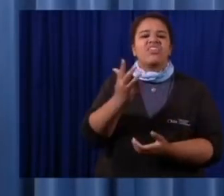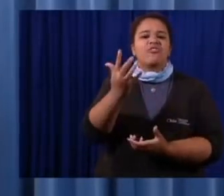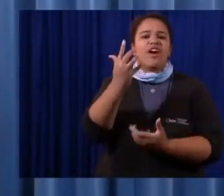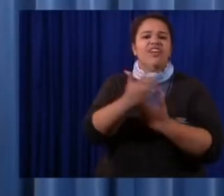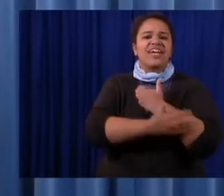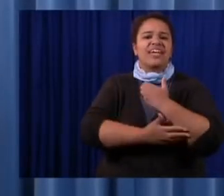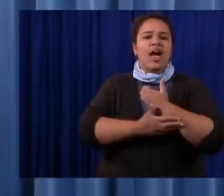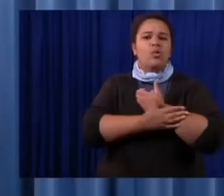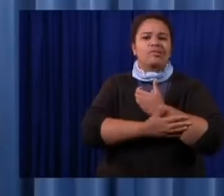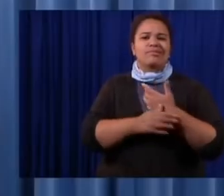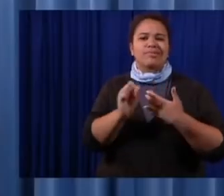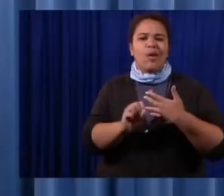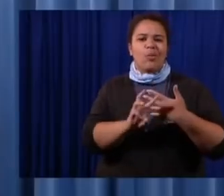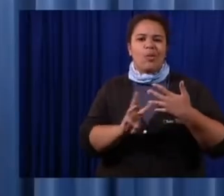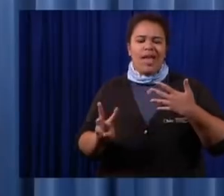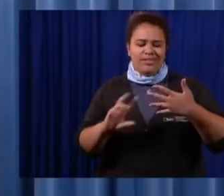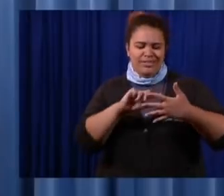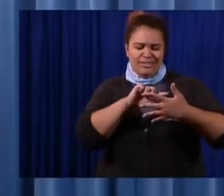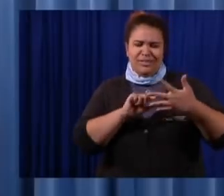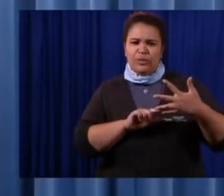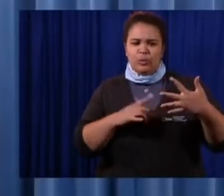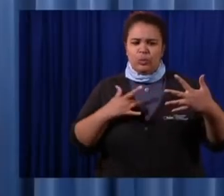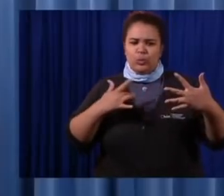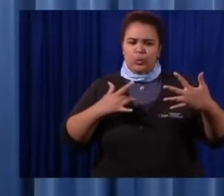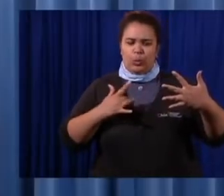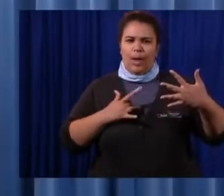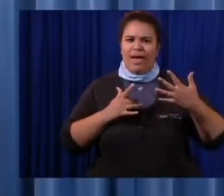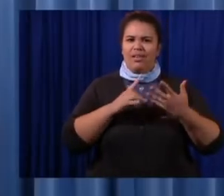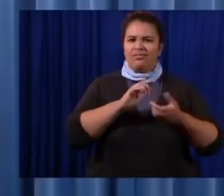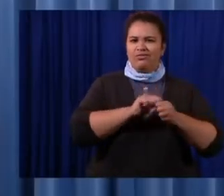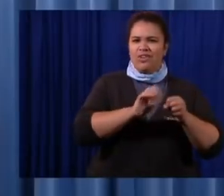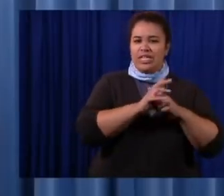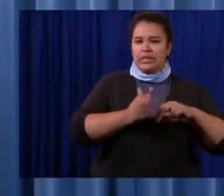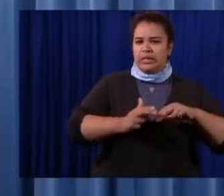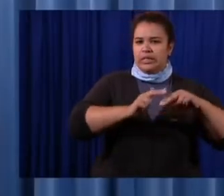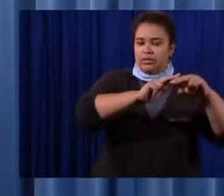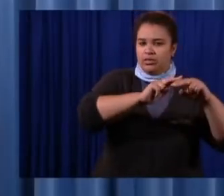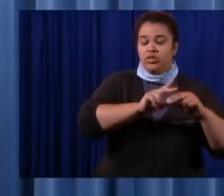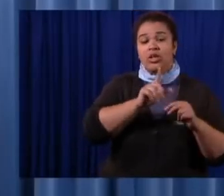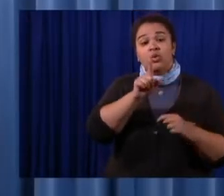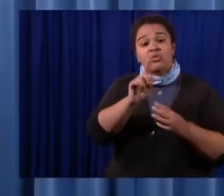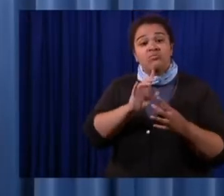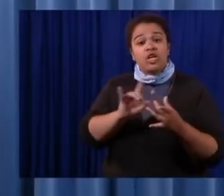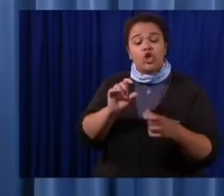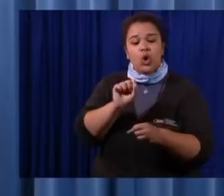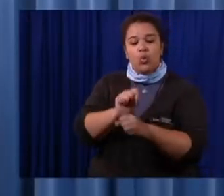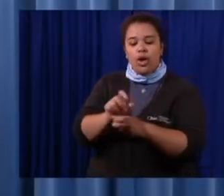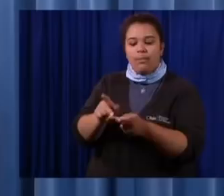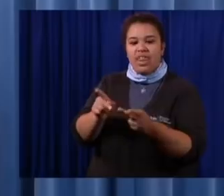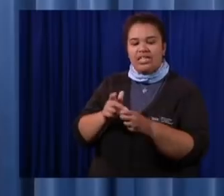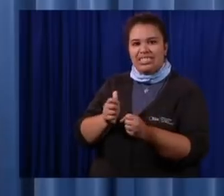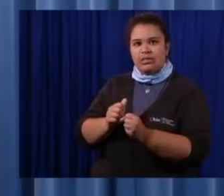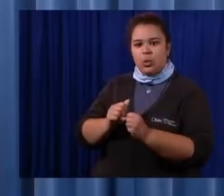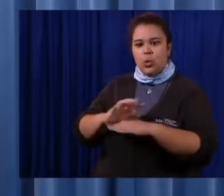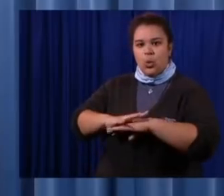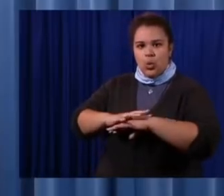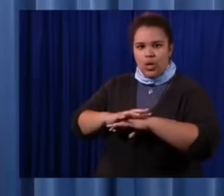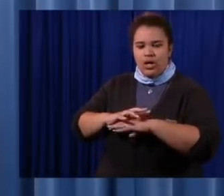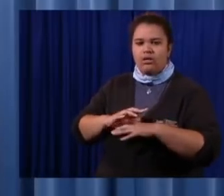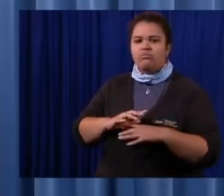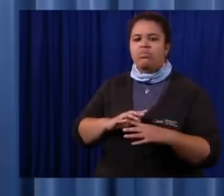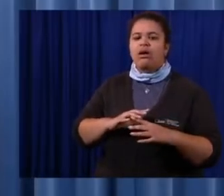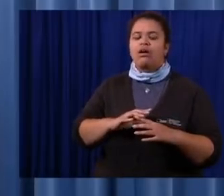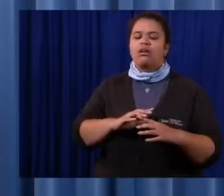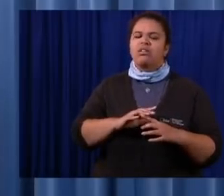I'm wondering, in addition to the workplace hotspots you mentioned, if you have any other insight on what is driving